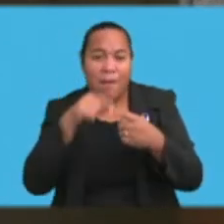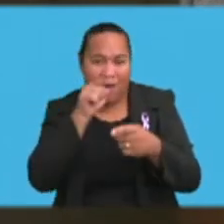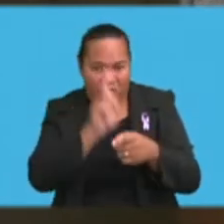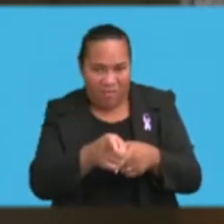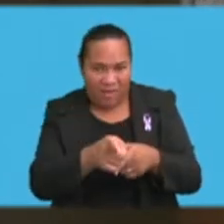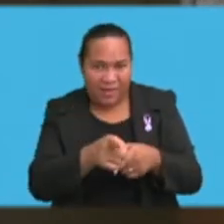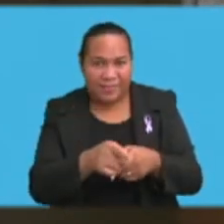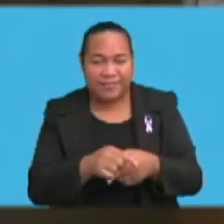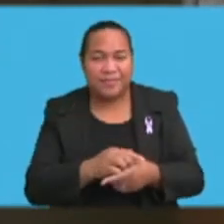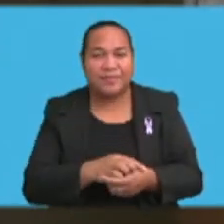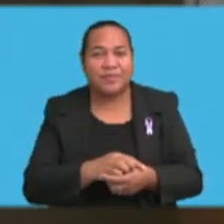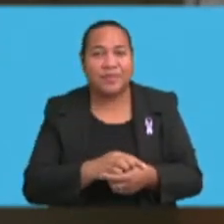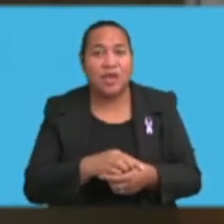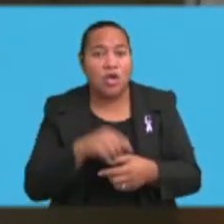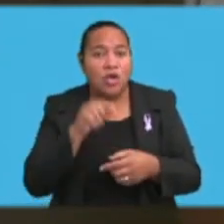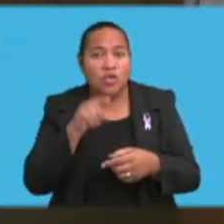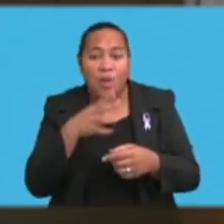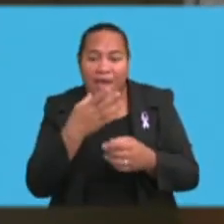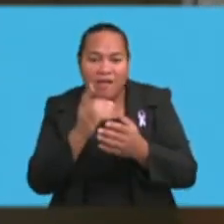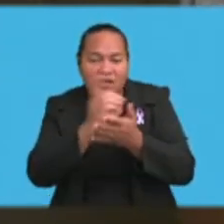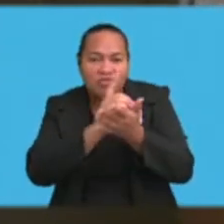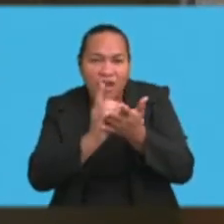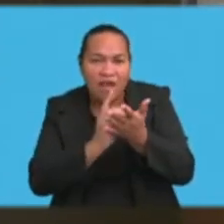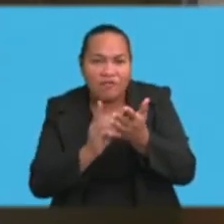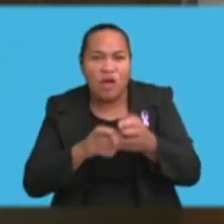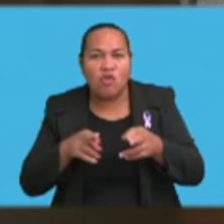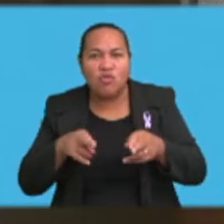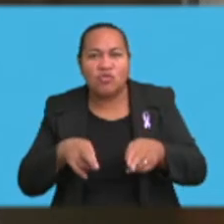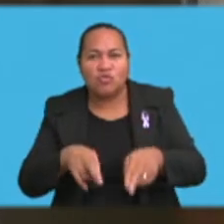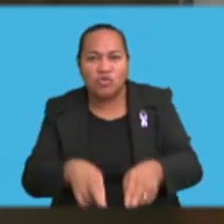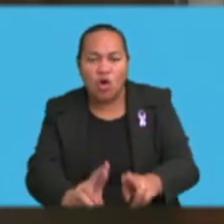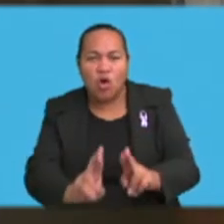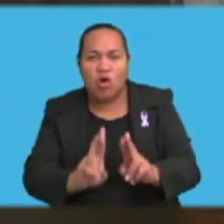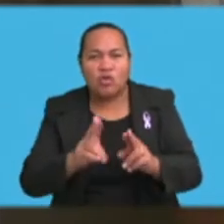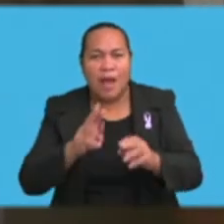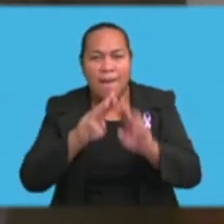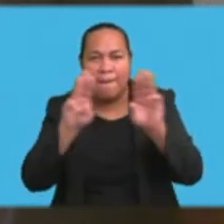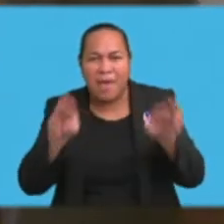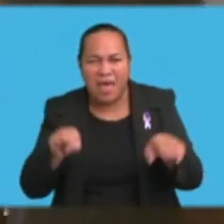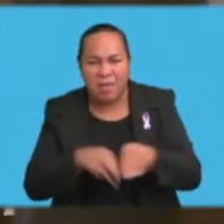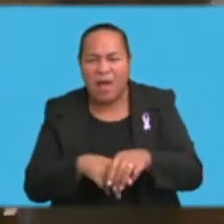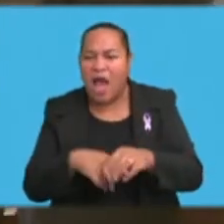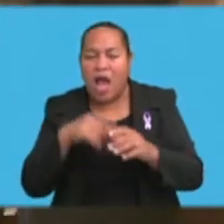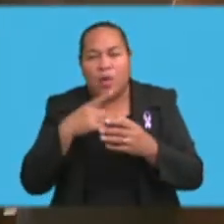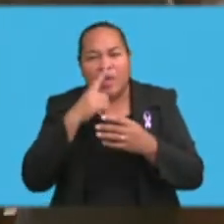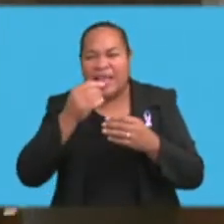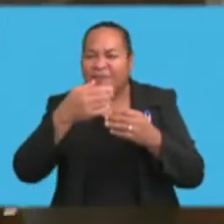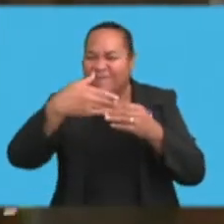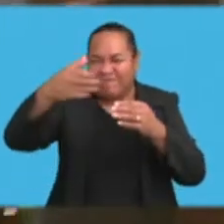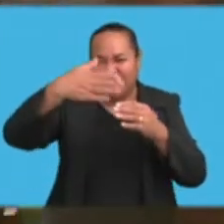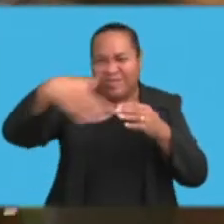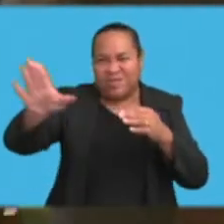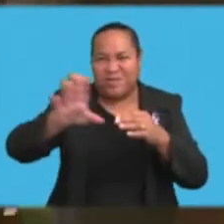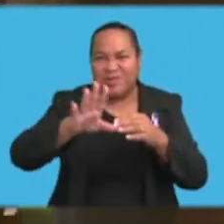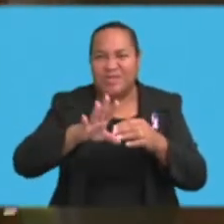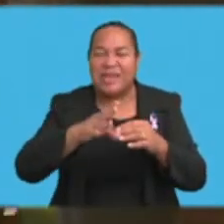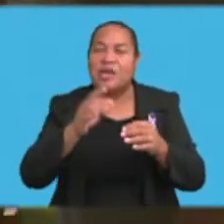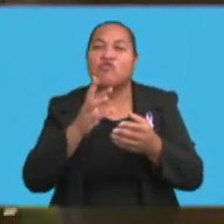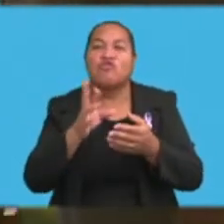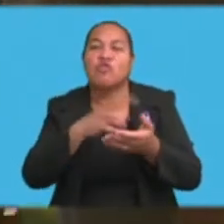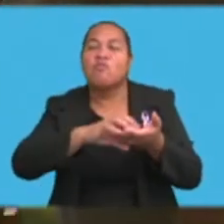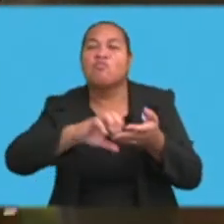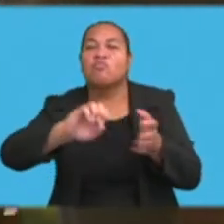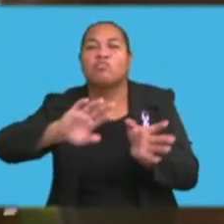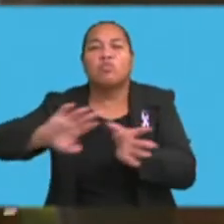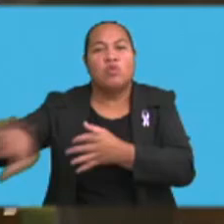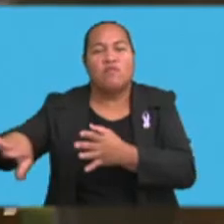now developing with stakeholders a draft roadmap for the elimination of asbestos in Fiji to see how we can remove it. We